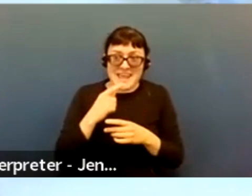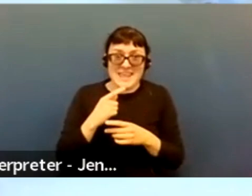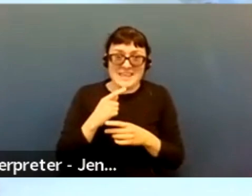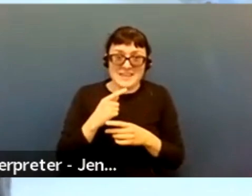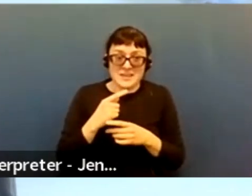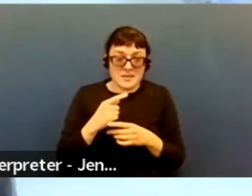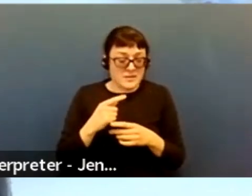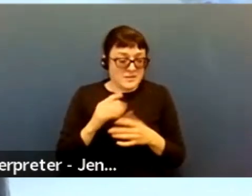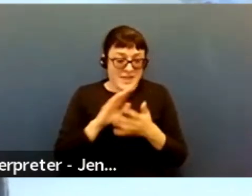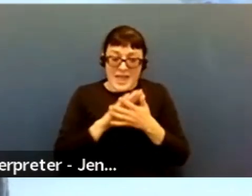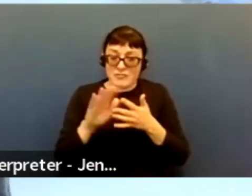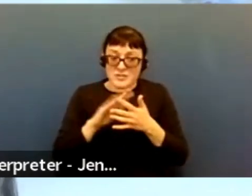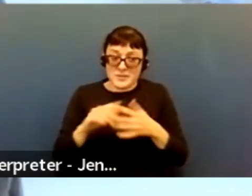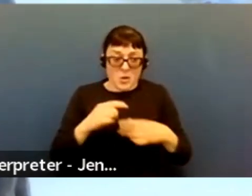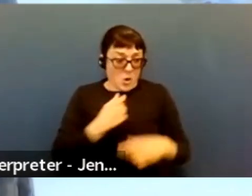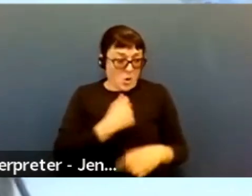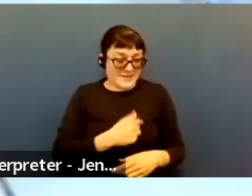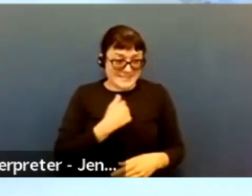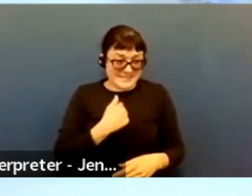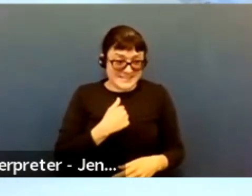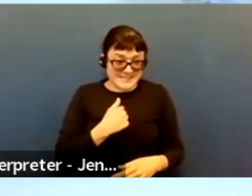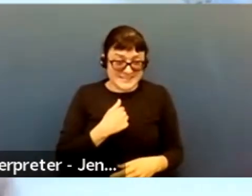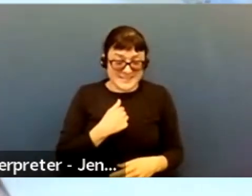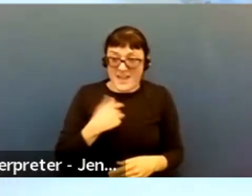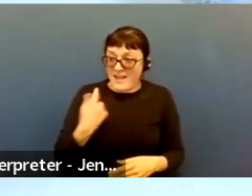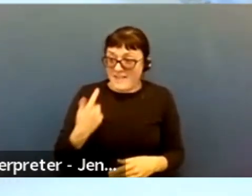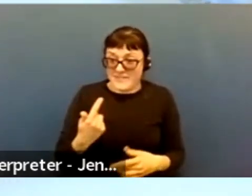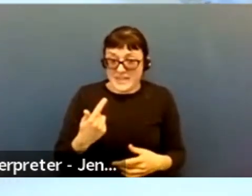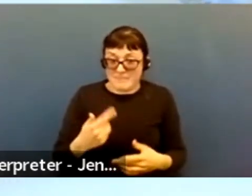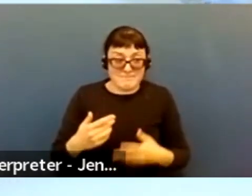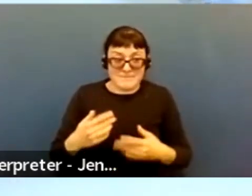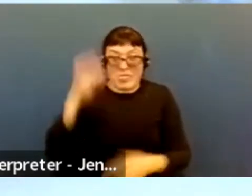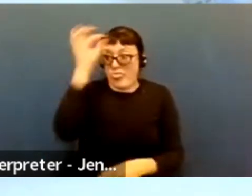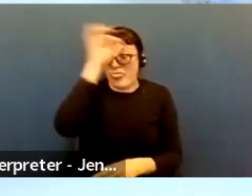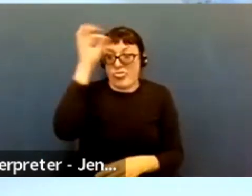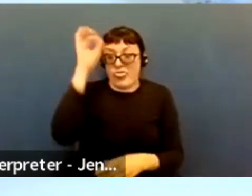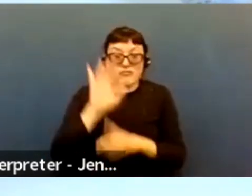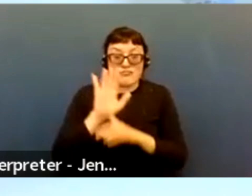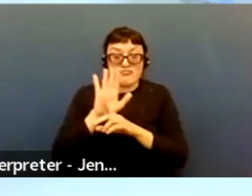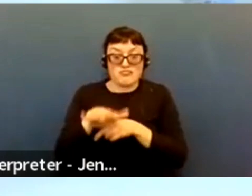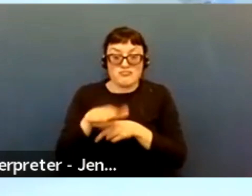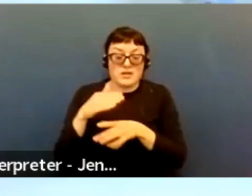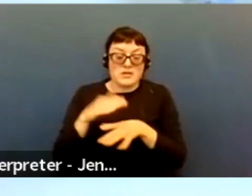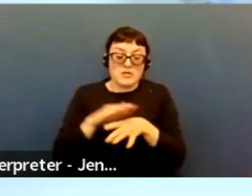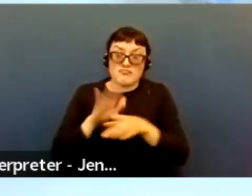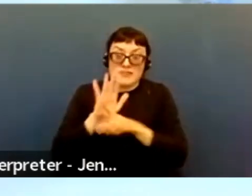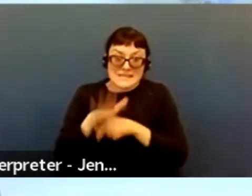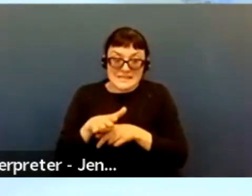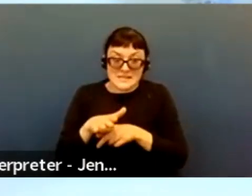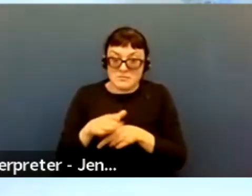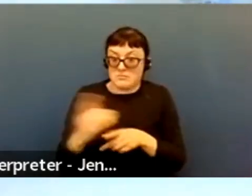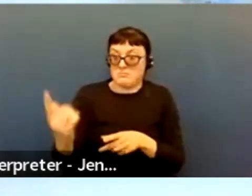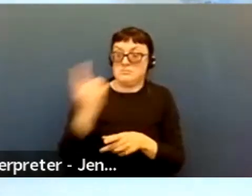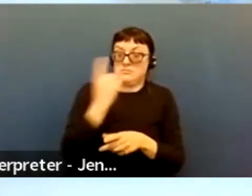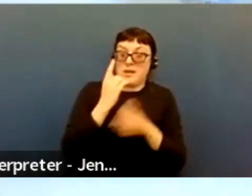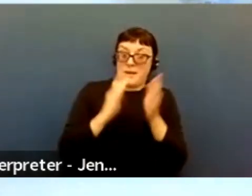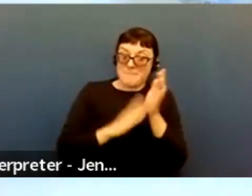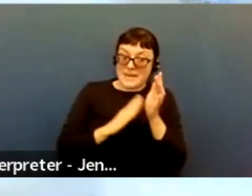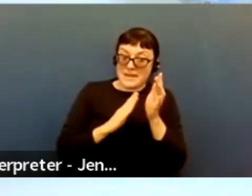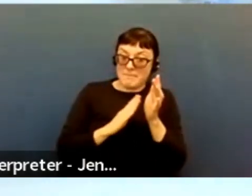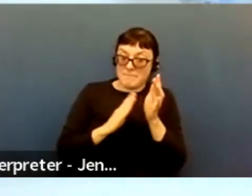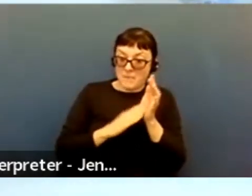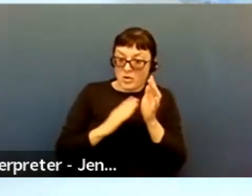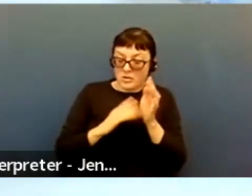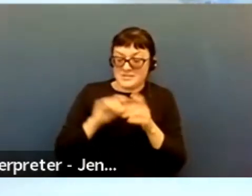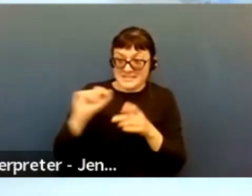how hard that is to say, and he's been honest in saying, he literally said, I had a crash course in racism. I didn't know it existed. I